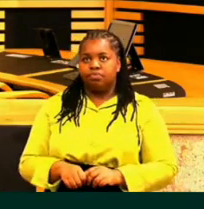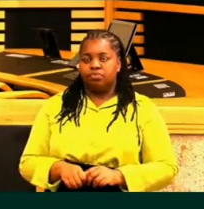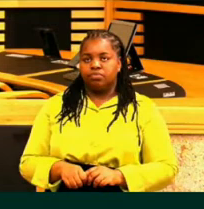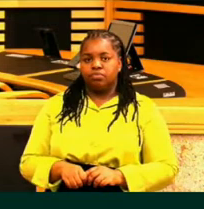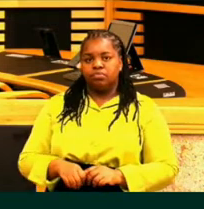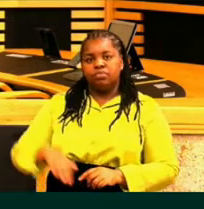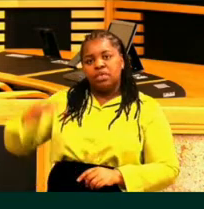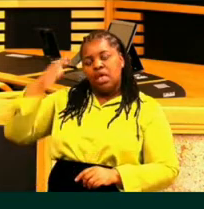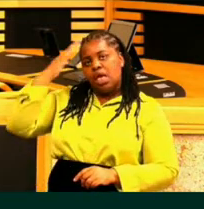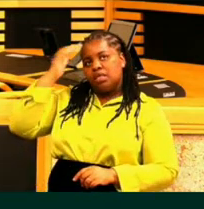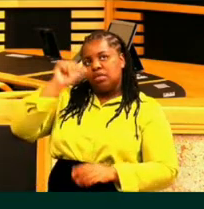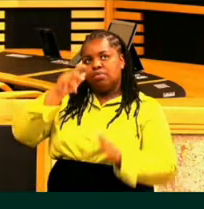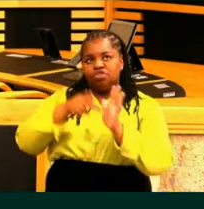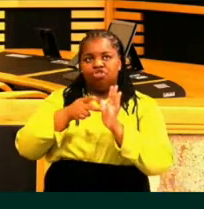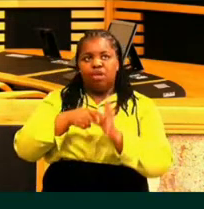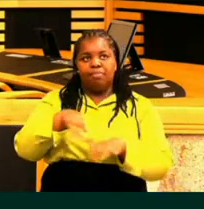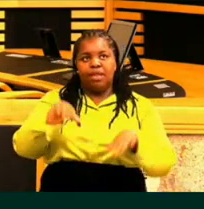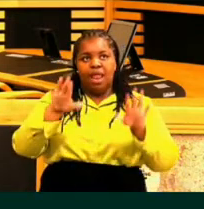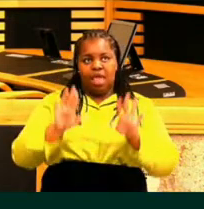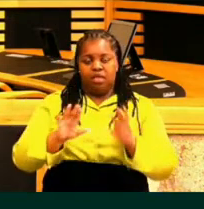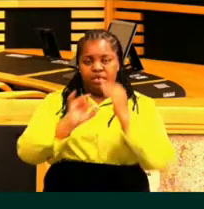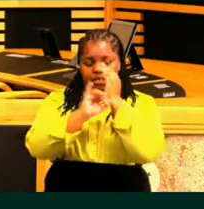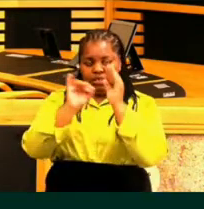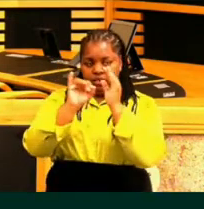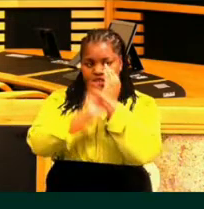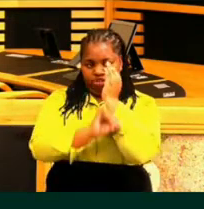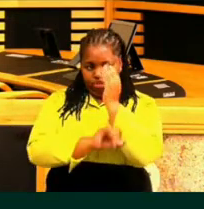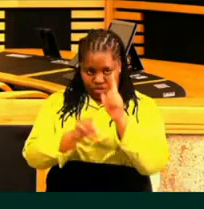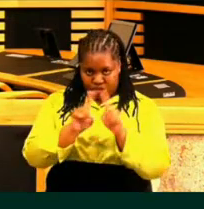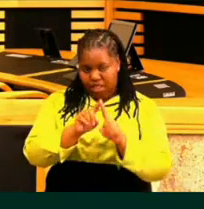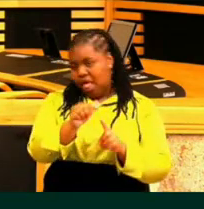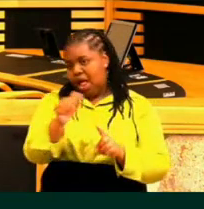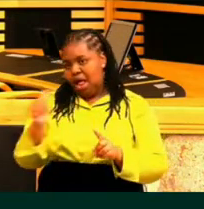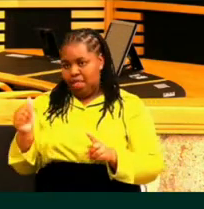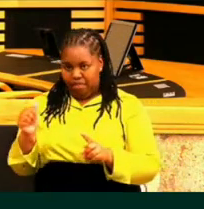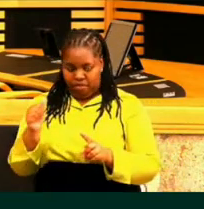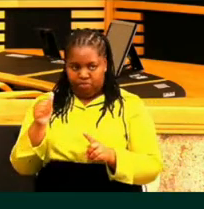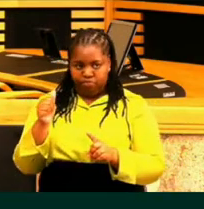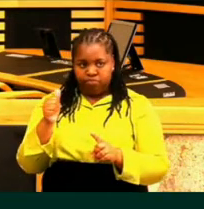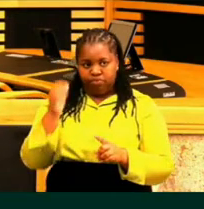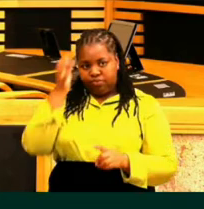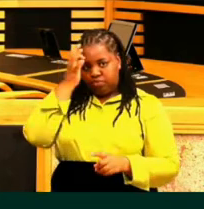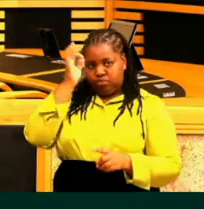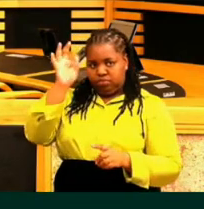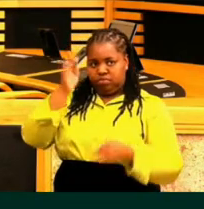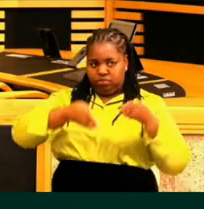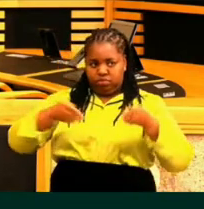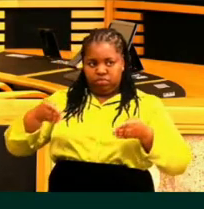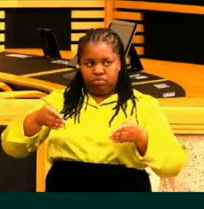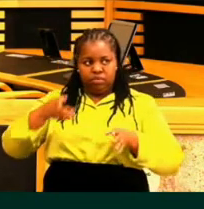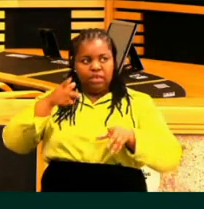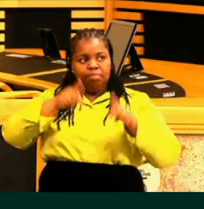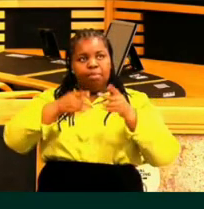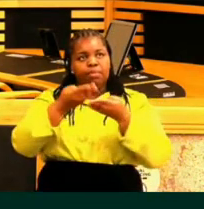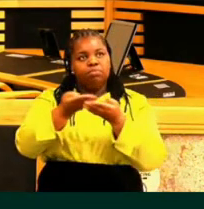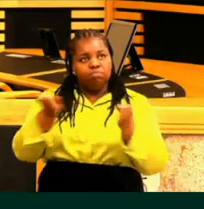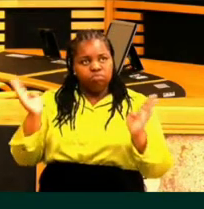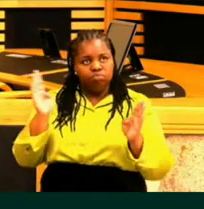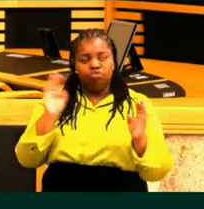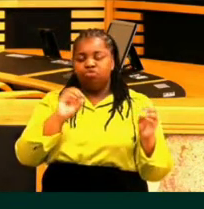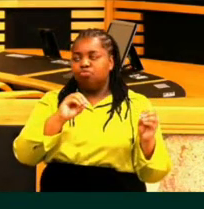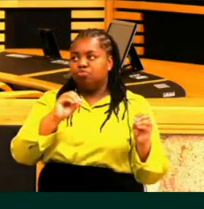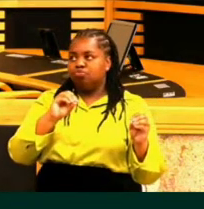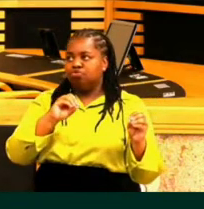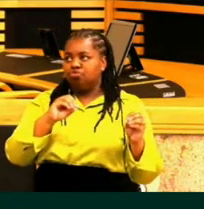heads of chapter 9 institutions and other all kinds of states participants moral regeneration movement